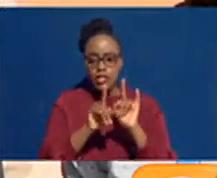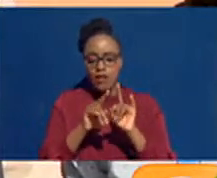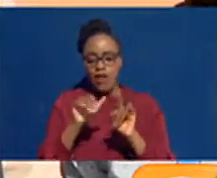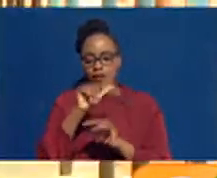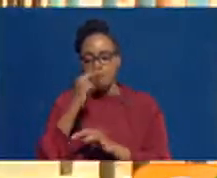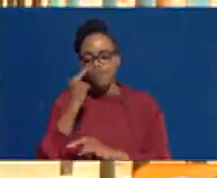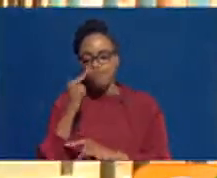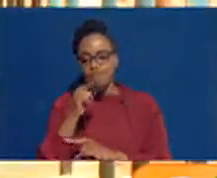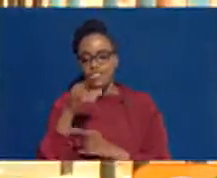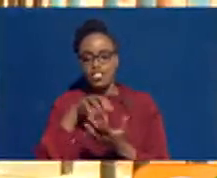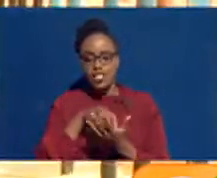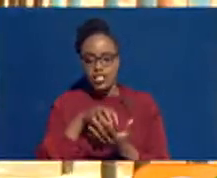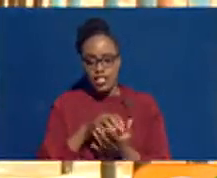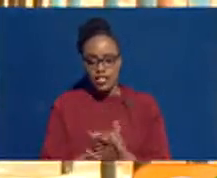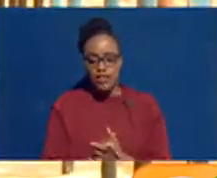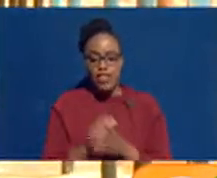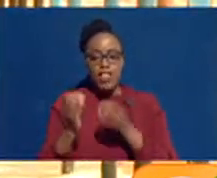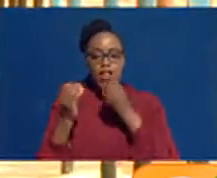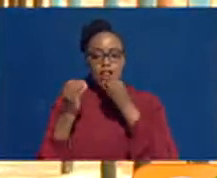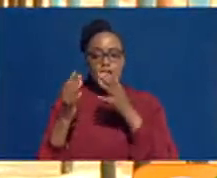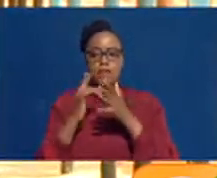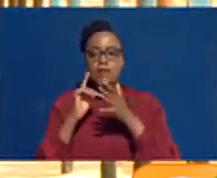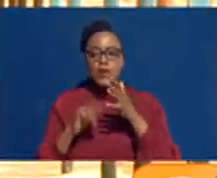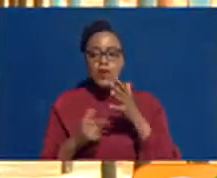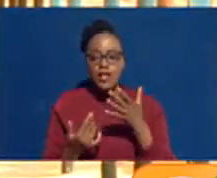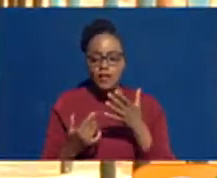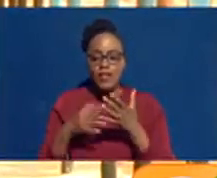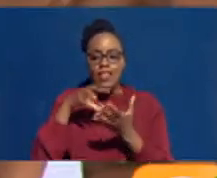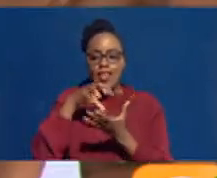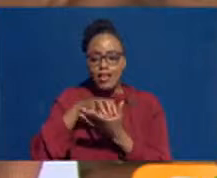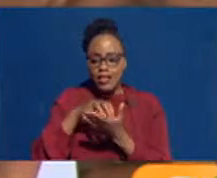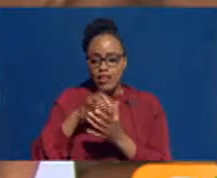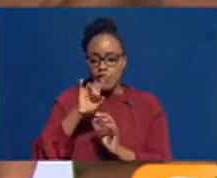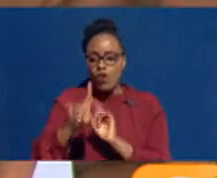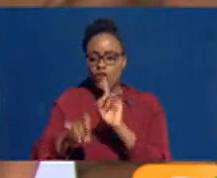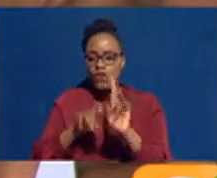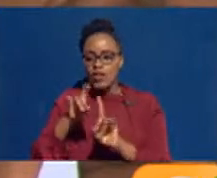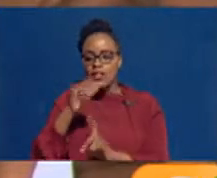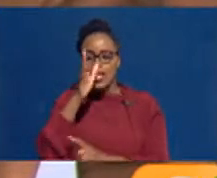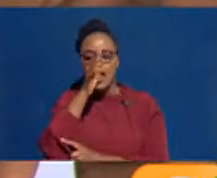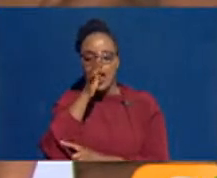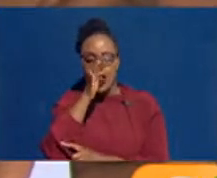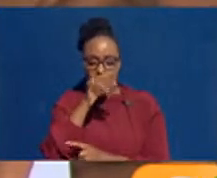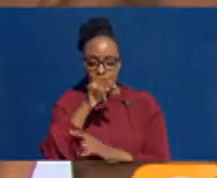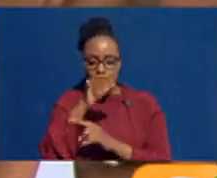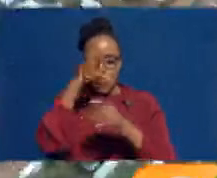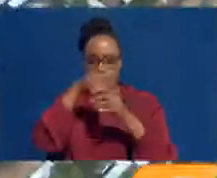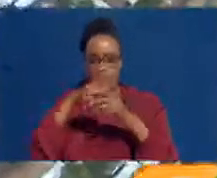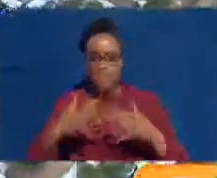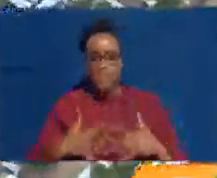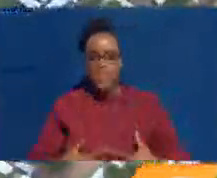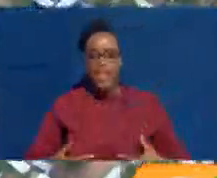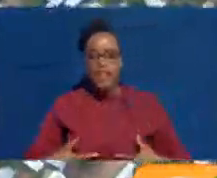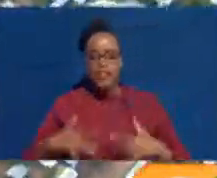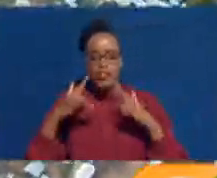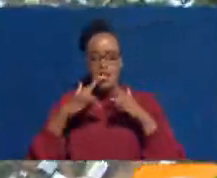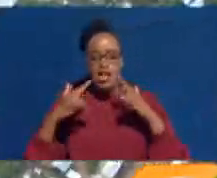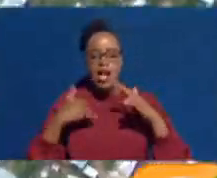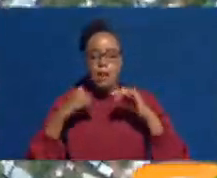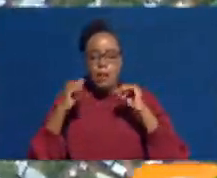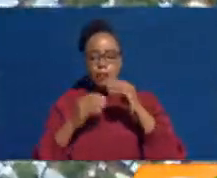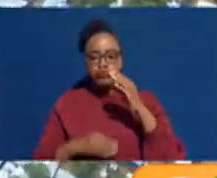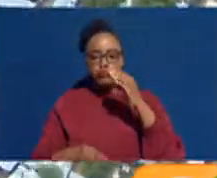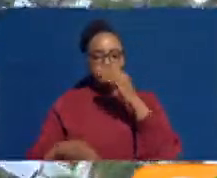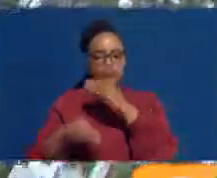cases. Sources revealed that the rampant cases of exam malpractices within the refugee camp can be attributed to